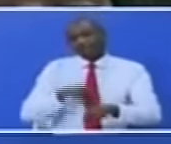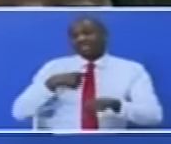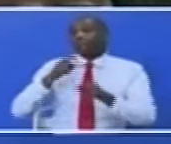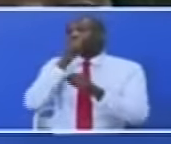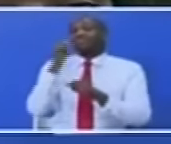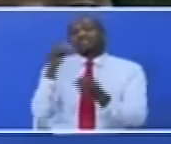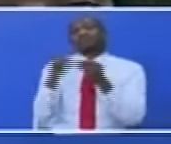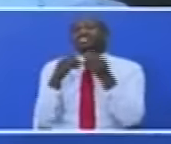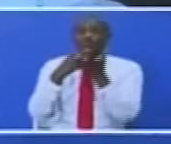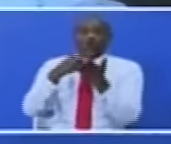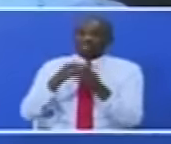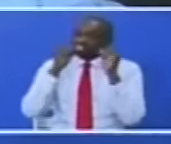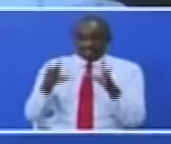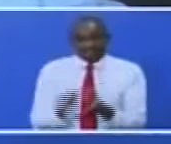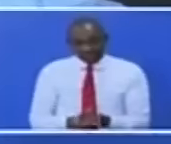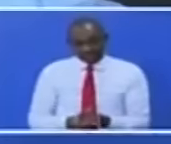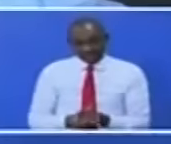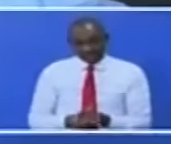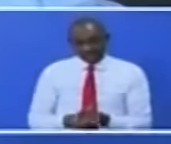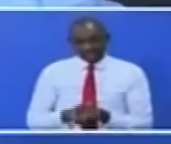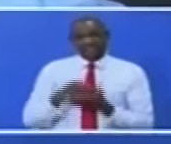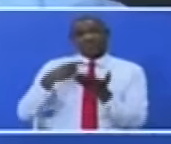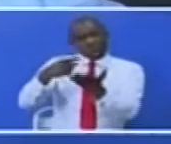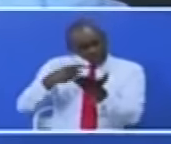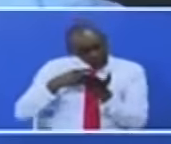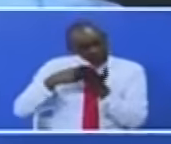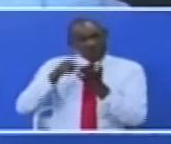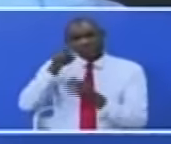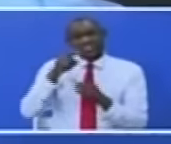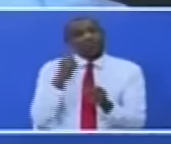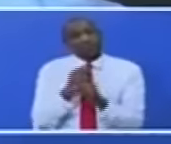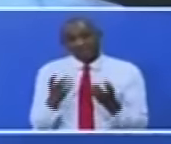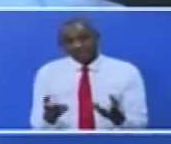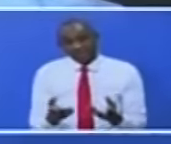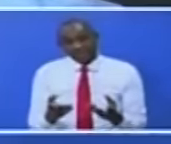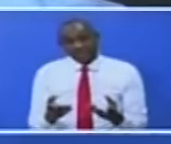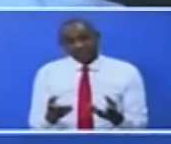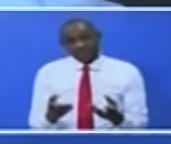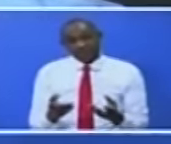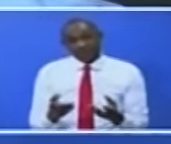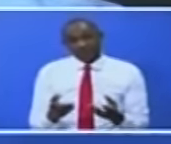will not go very far at all. The mediation flopped as it should, because